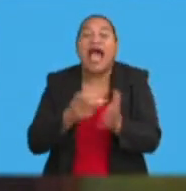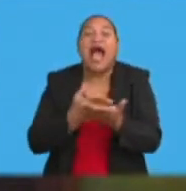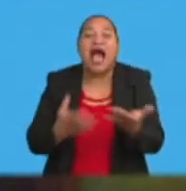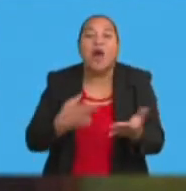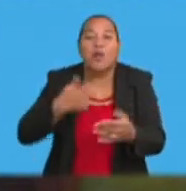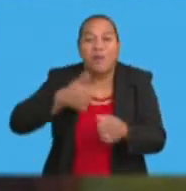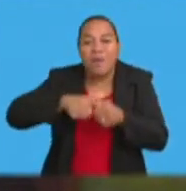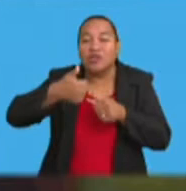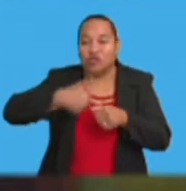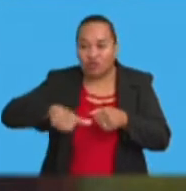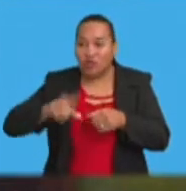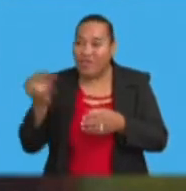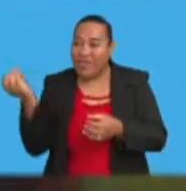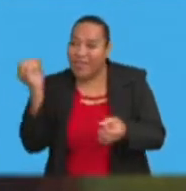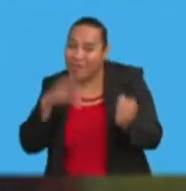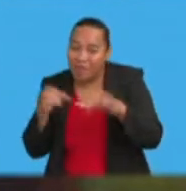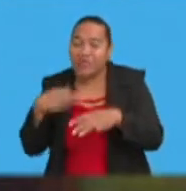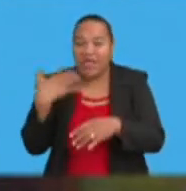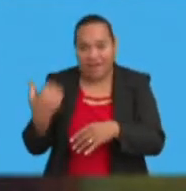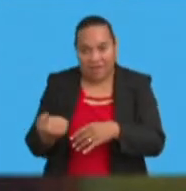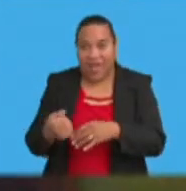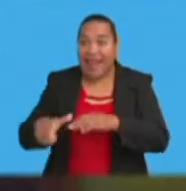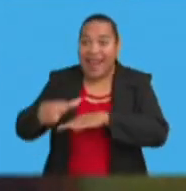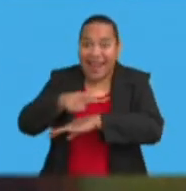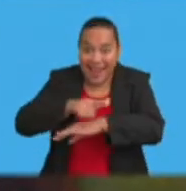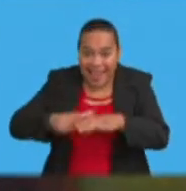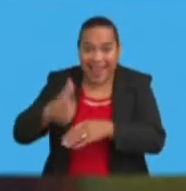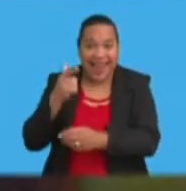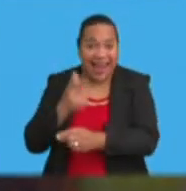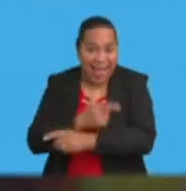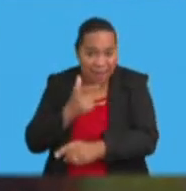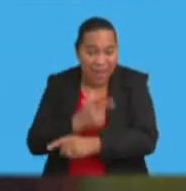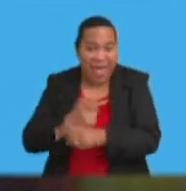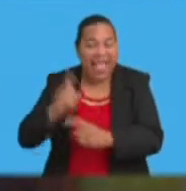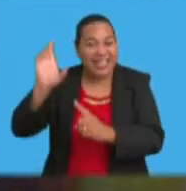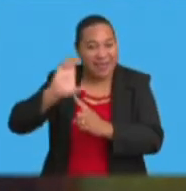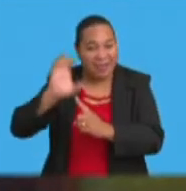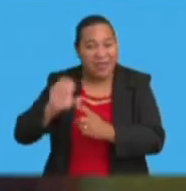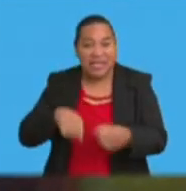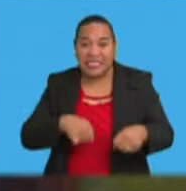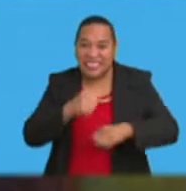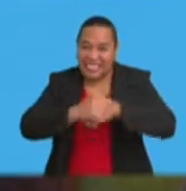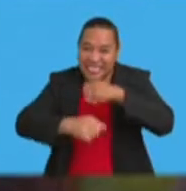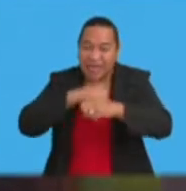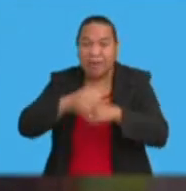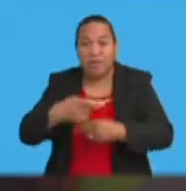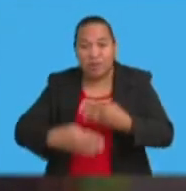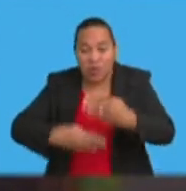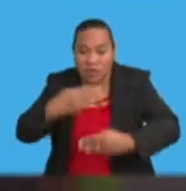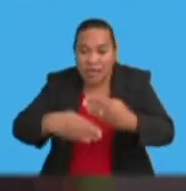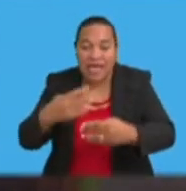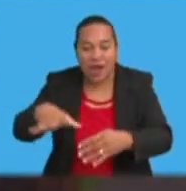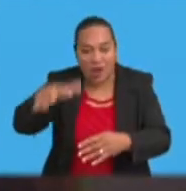use of the inputs that we have. The inputs are land, labor and capital, systems and process and knowledge. So I'm trying to